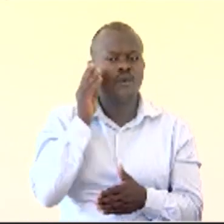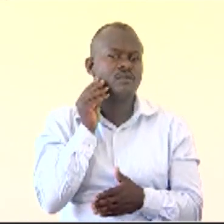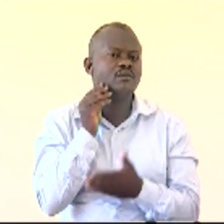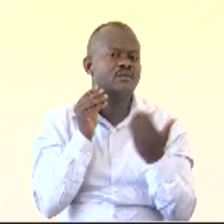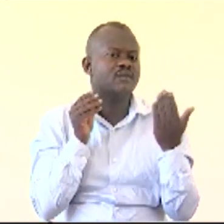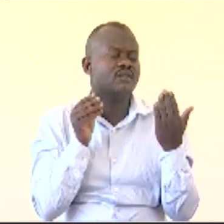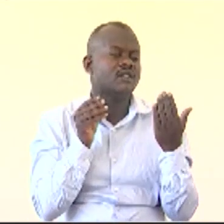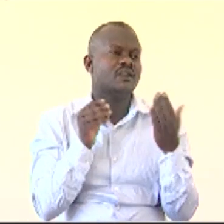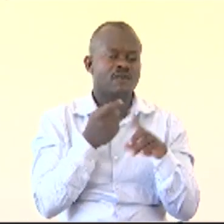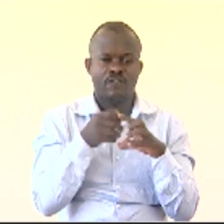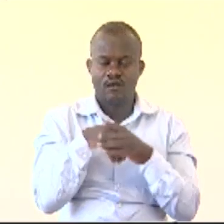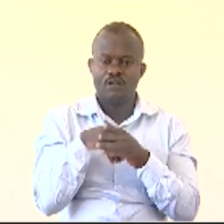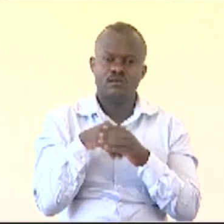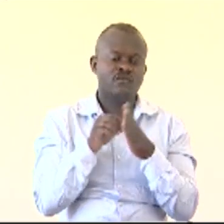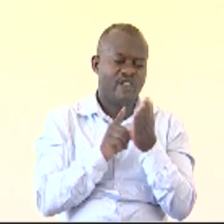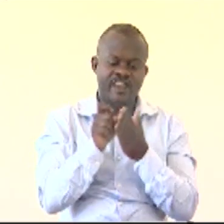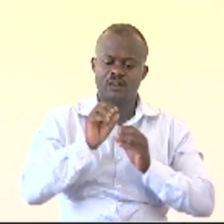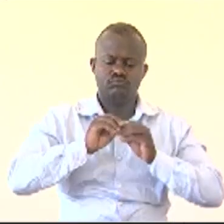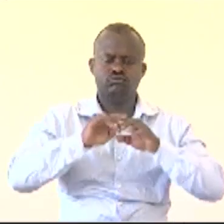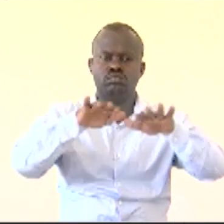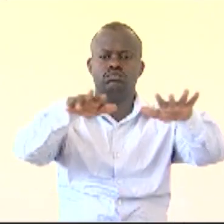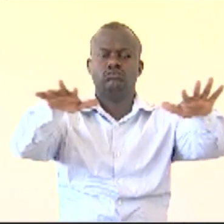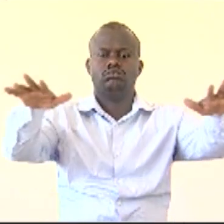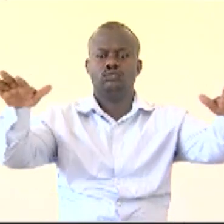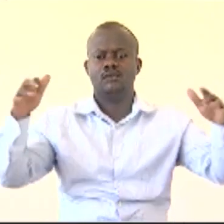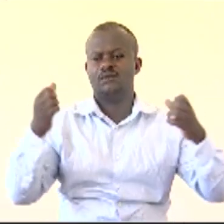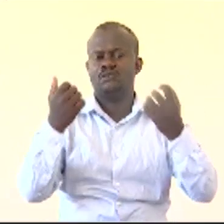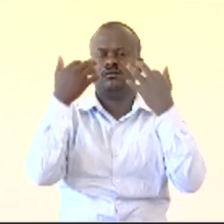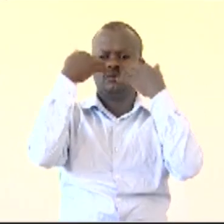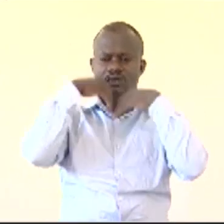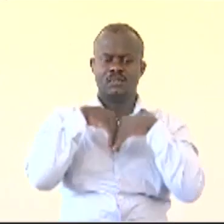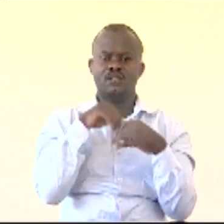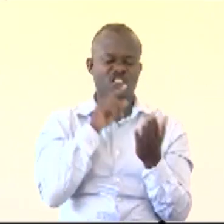caused by a virus, not caused by bacteria.